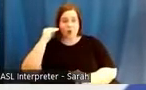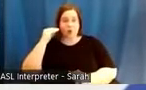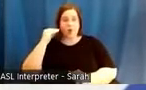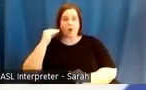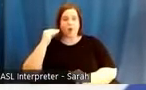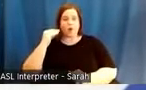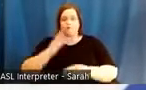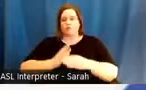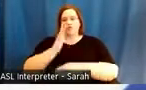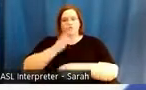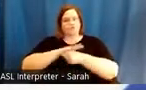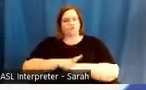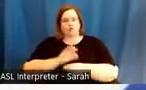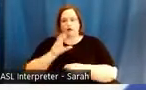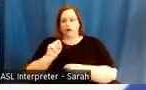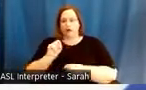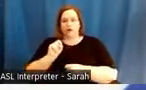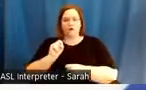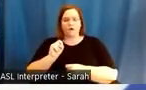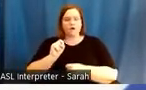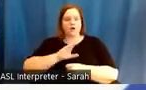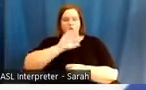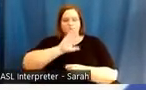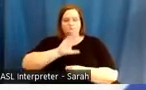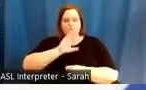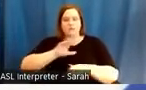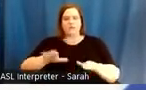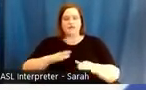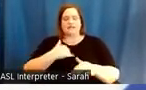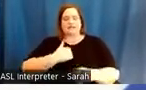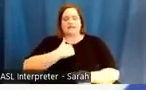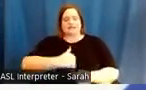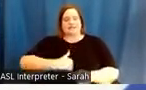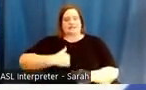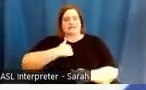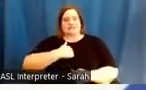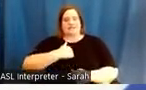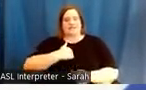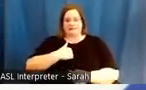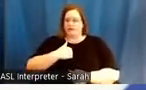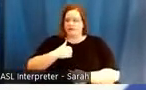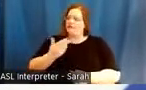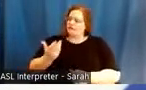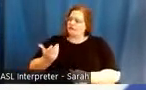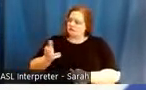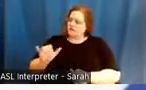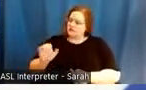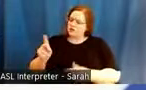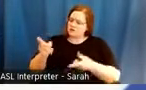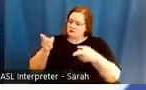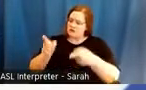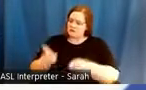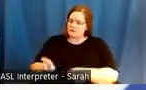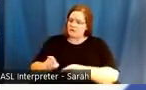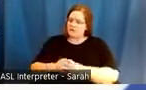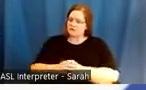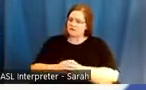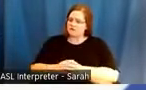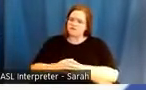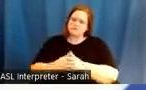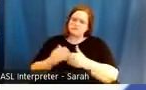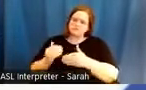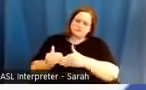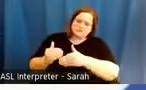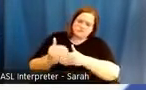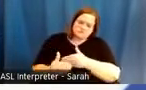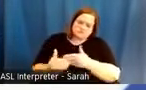too frustrated, and I did something that I regretted. Yeah, that's okay. That happens. What happened after